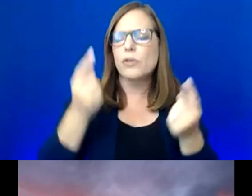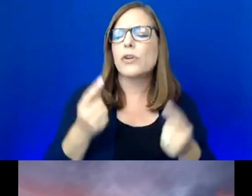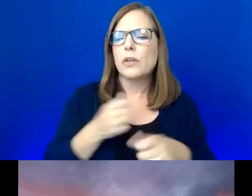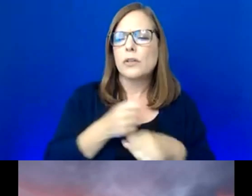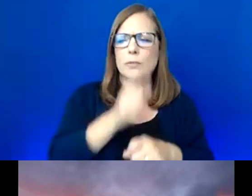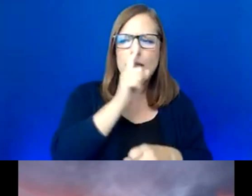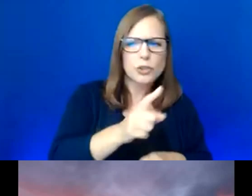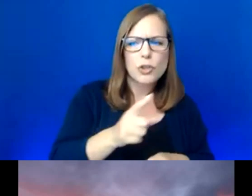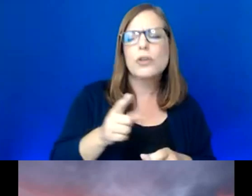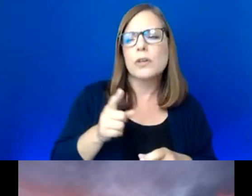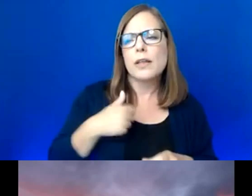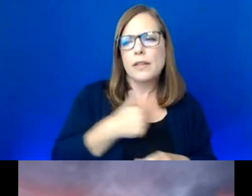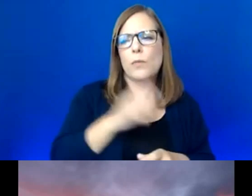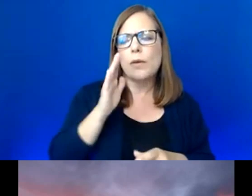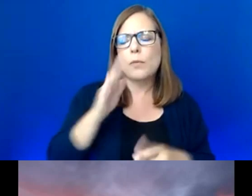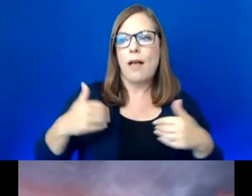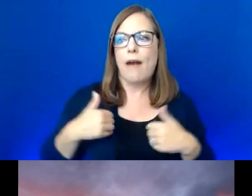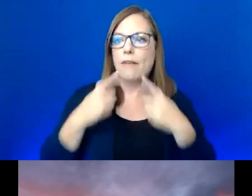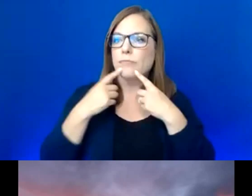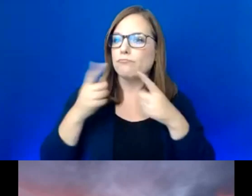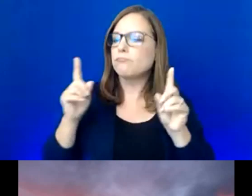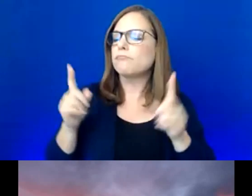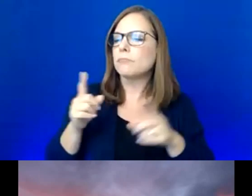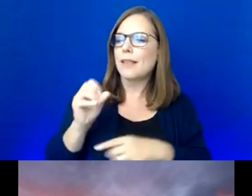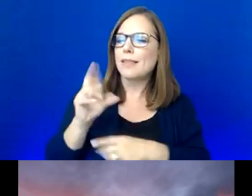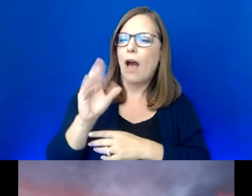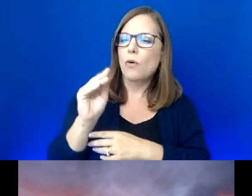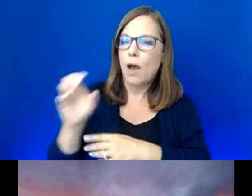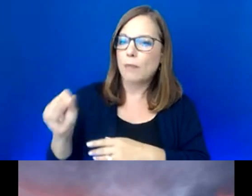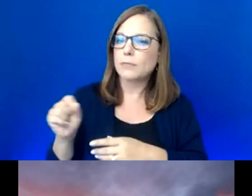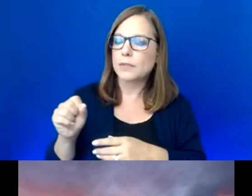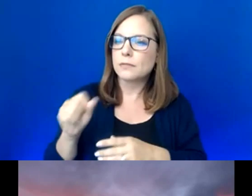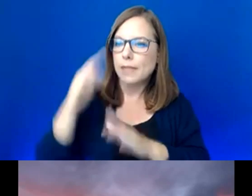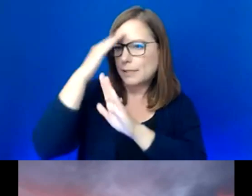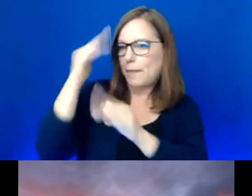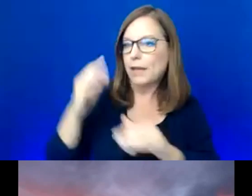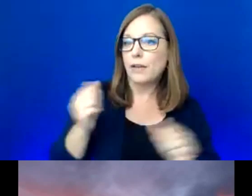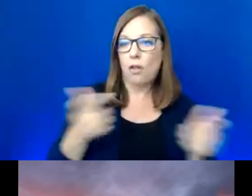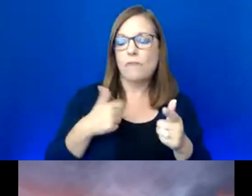that you ultimately, at the end of the day, have the outcomes. And we're open to all of the input and feedback and discussion on that.